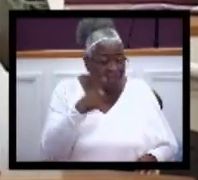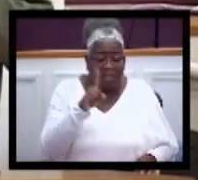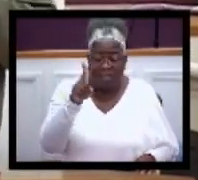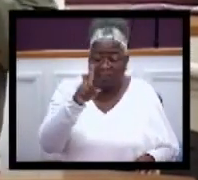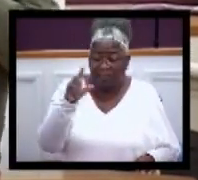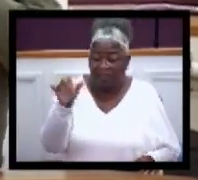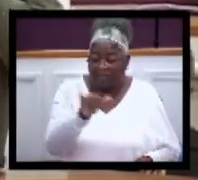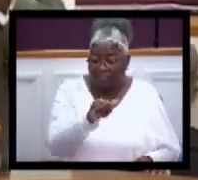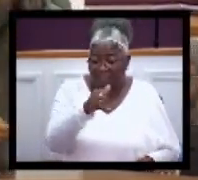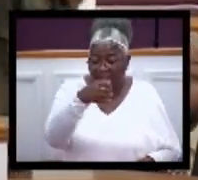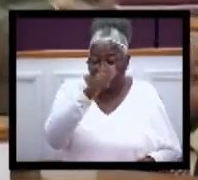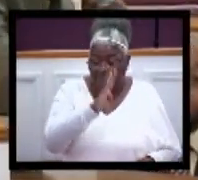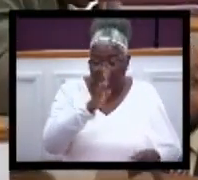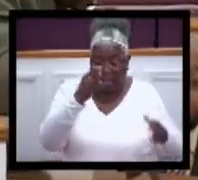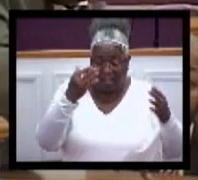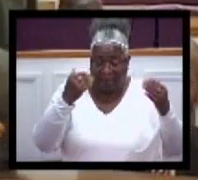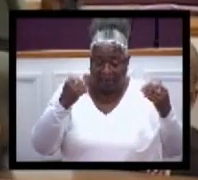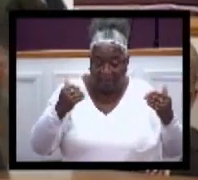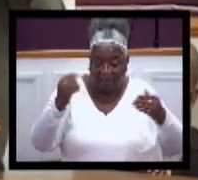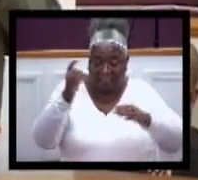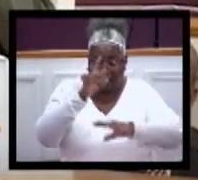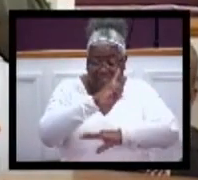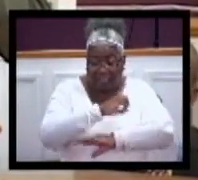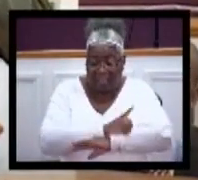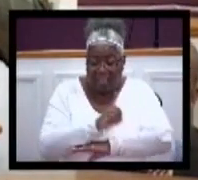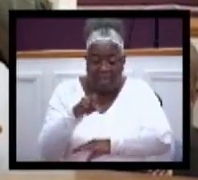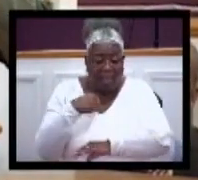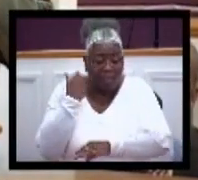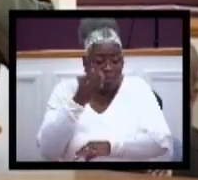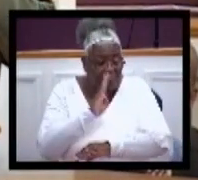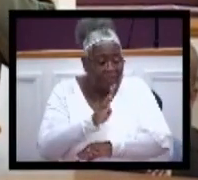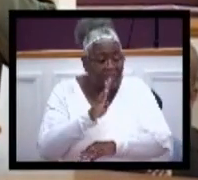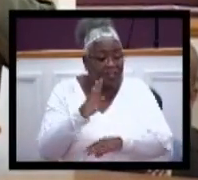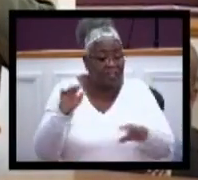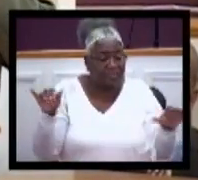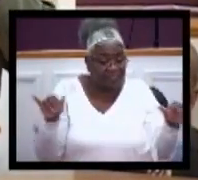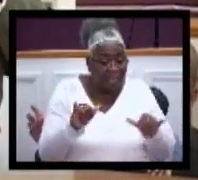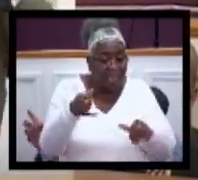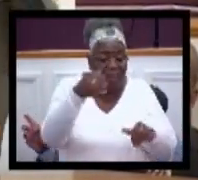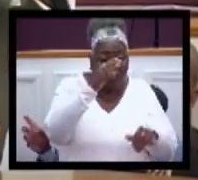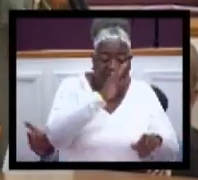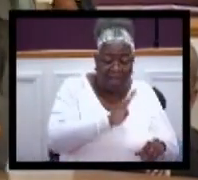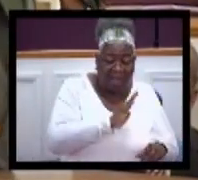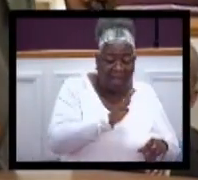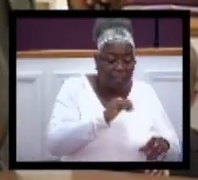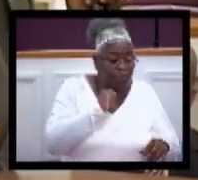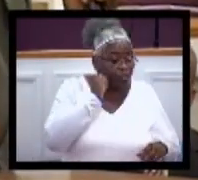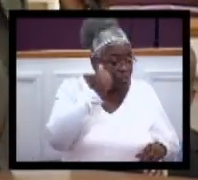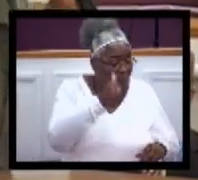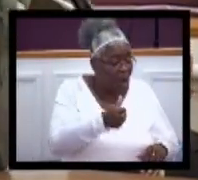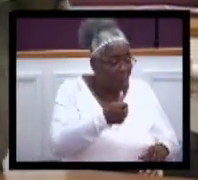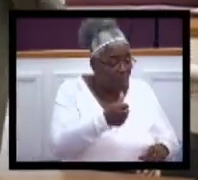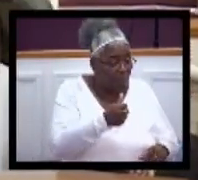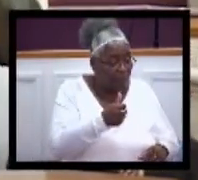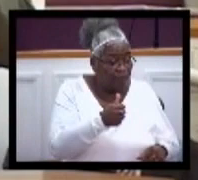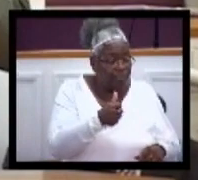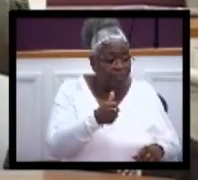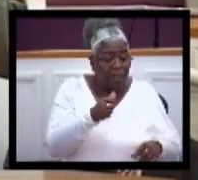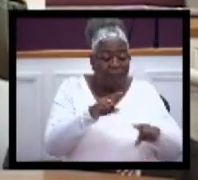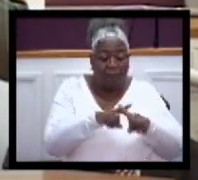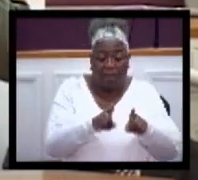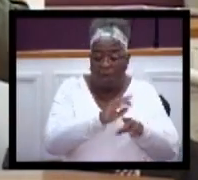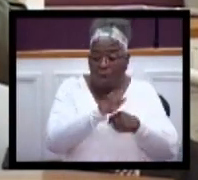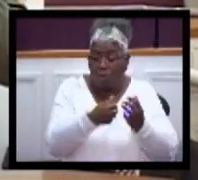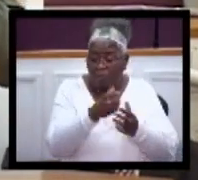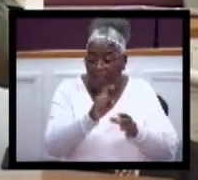the same God today, and he'll be the same God tomorrow. All you got to